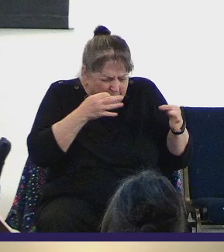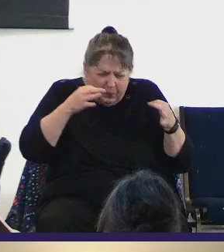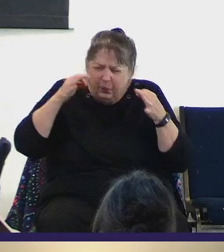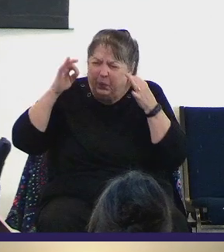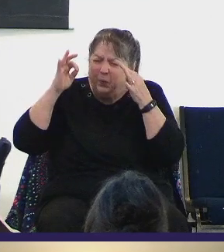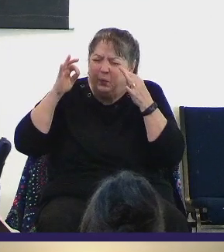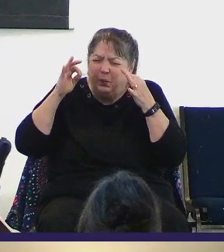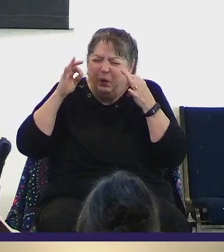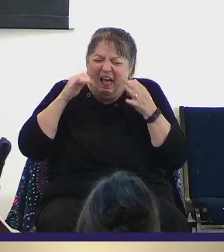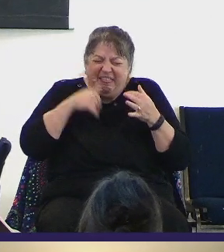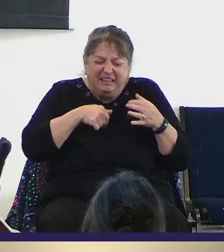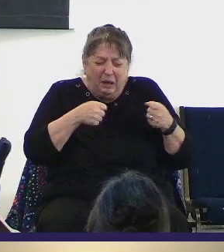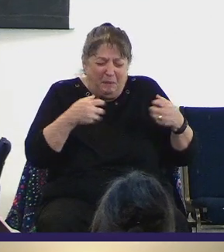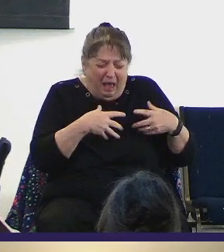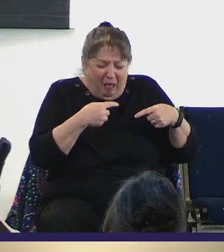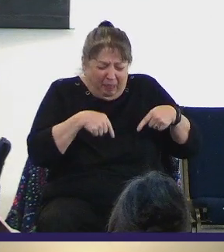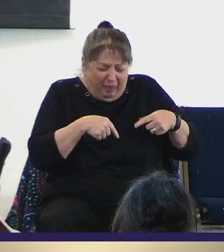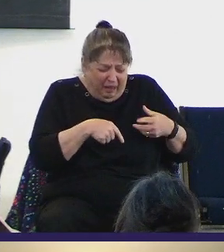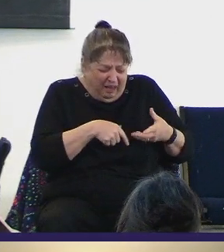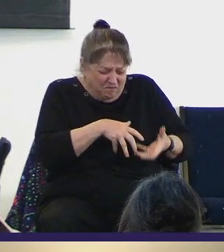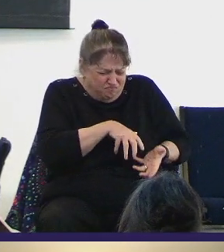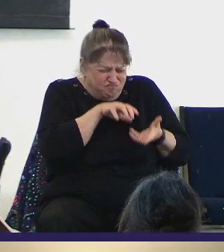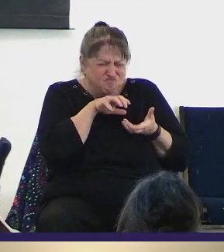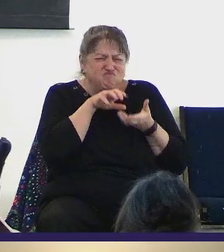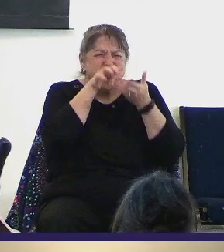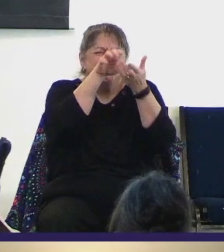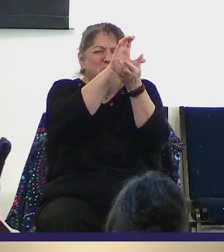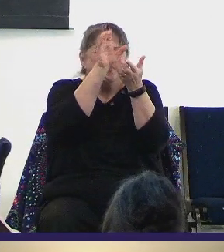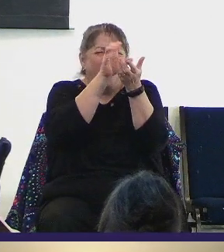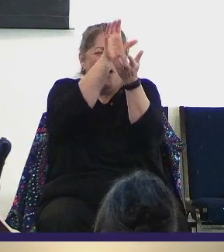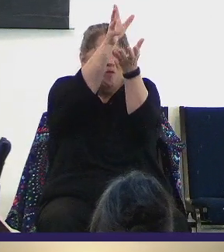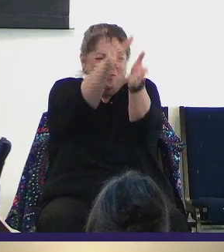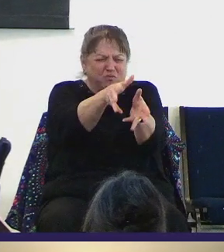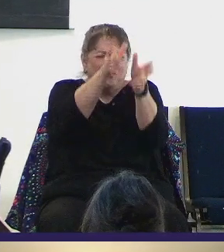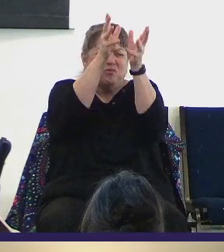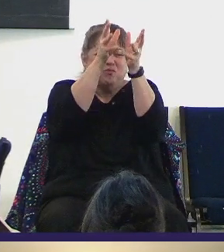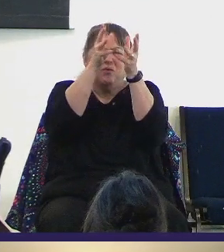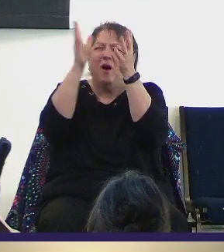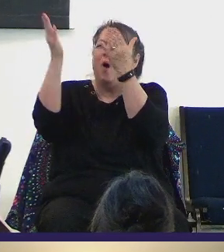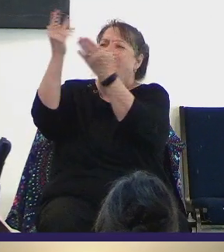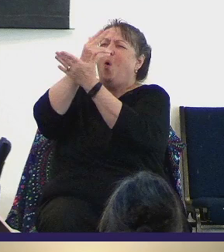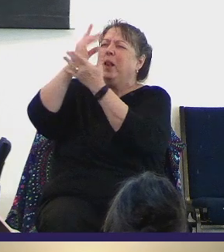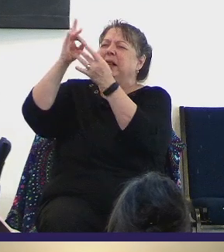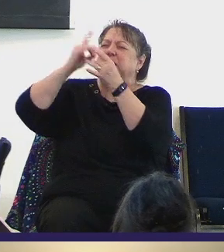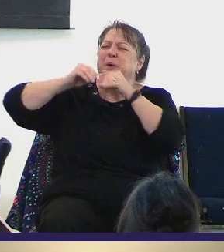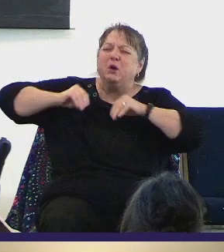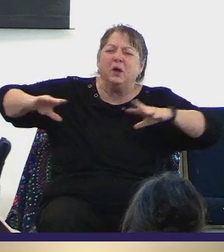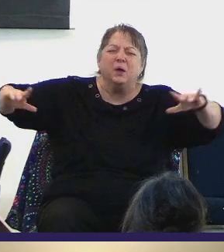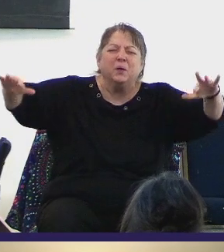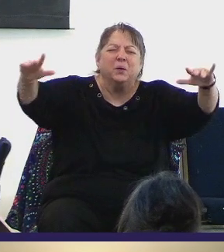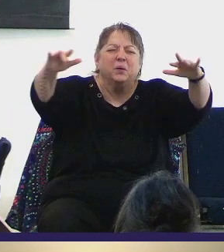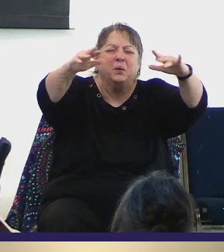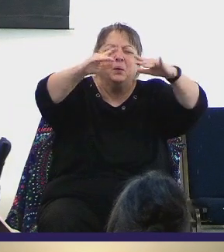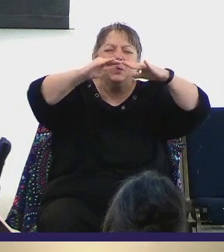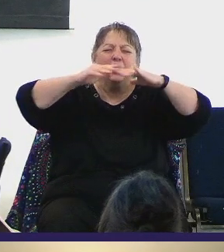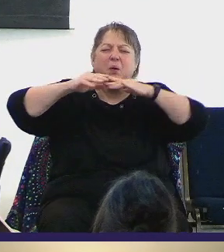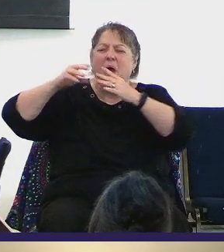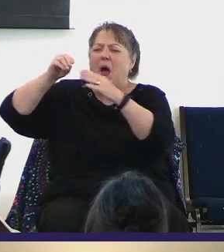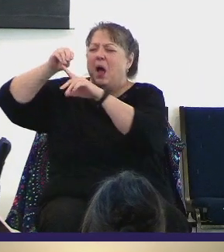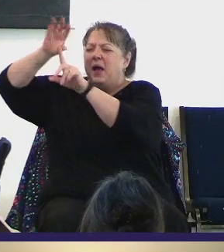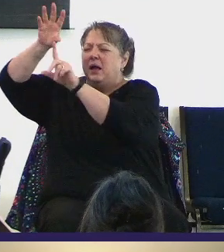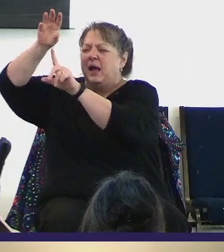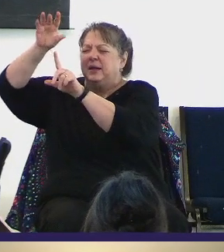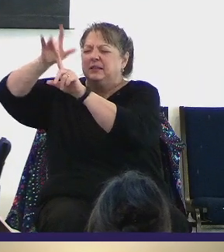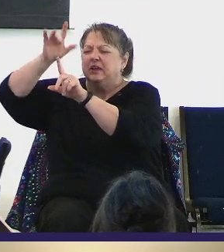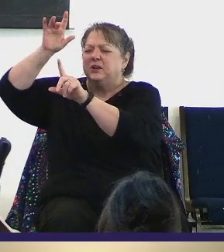cross. I pray, Father, your Spirit would just move in this place, will move through Pastor Jay, that